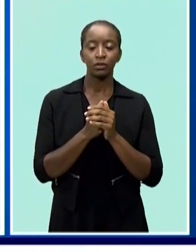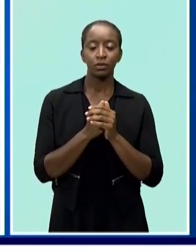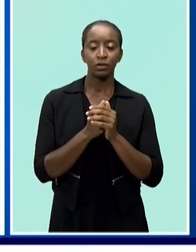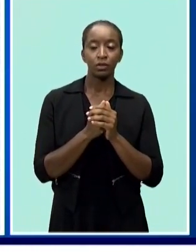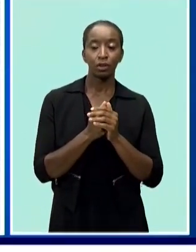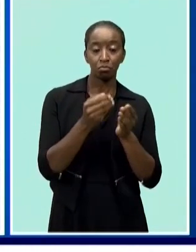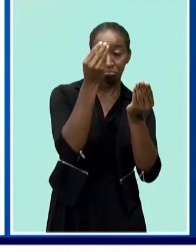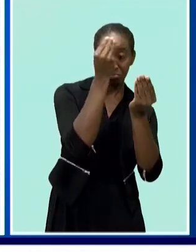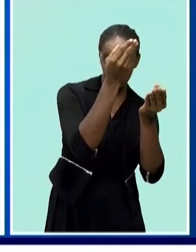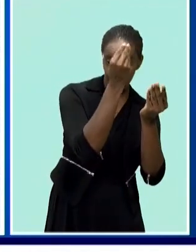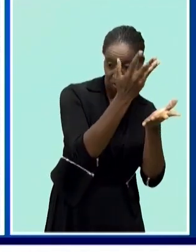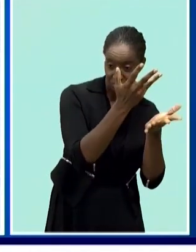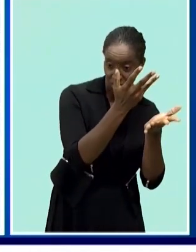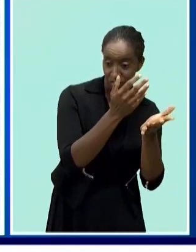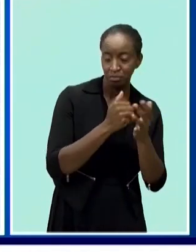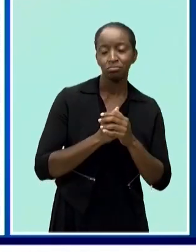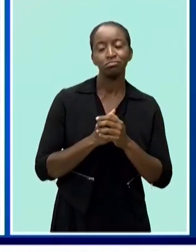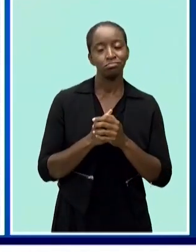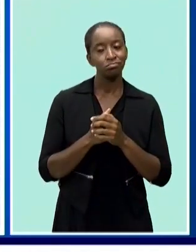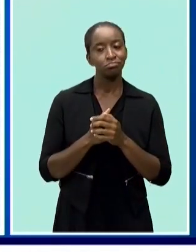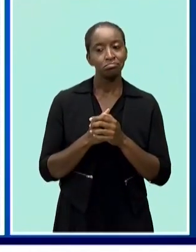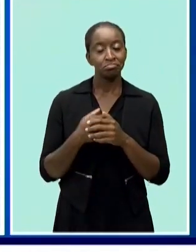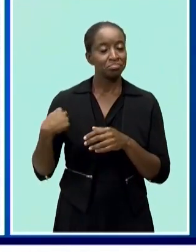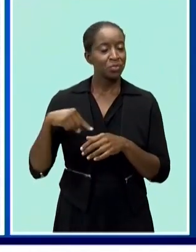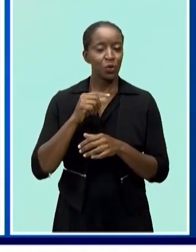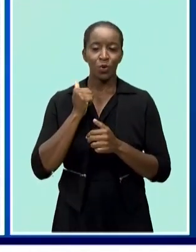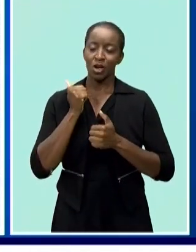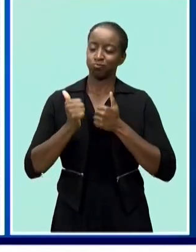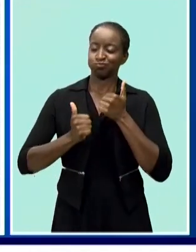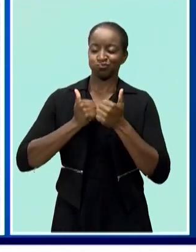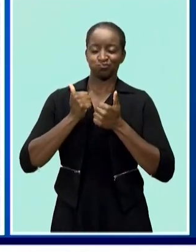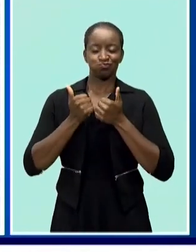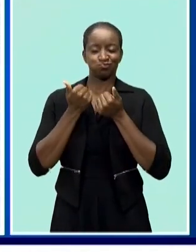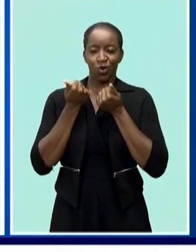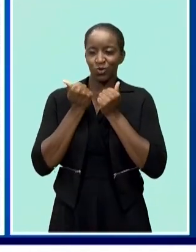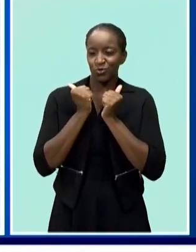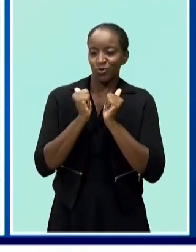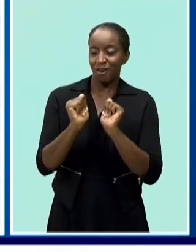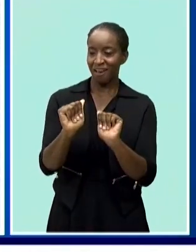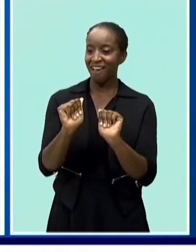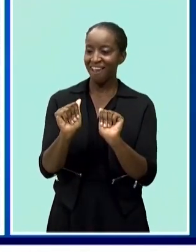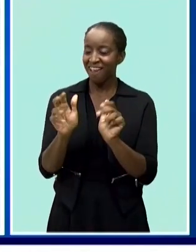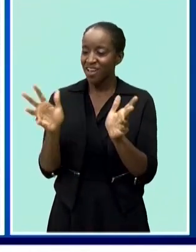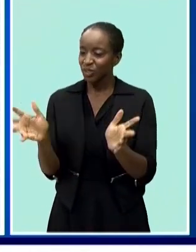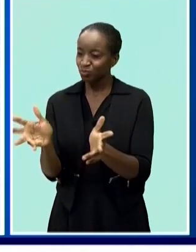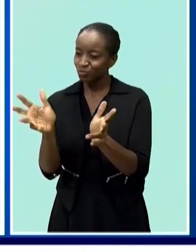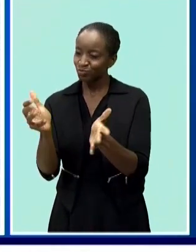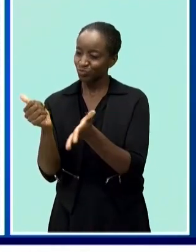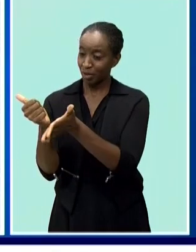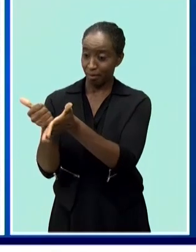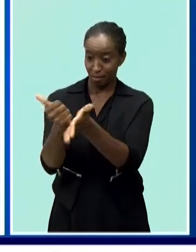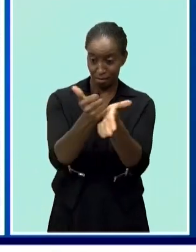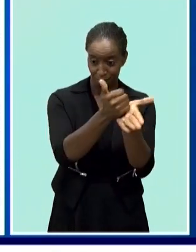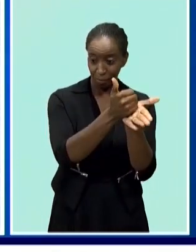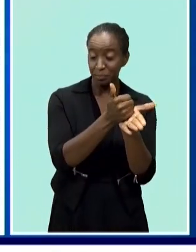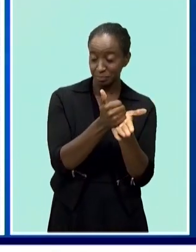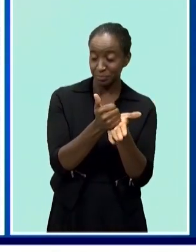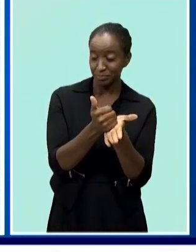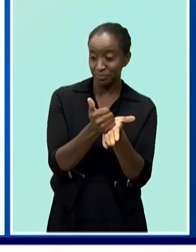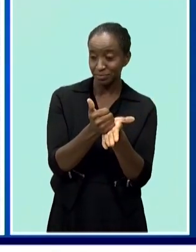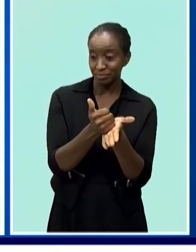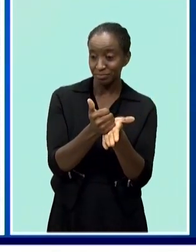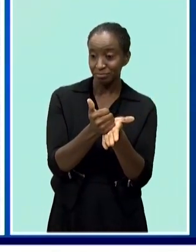of Information, we are all trying our best to participate in this endeavor and to help the cause